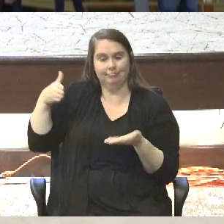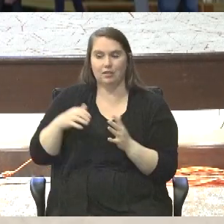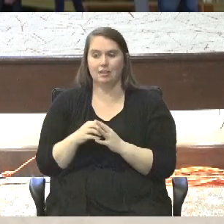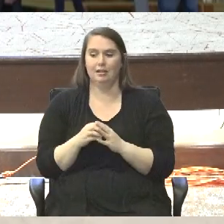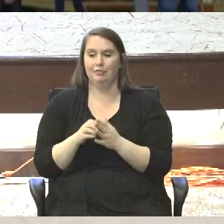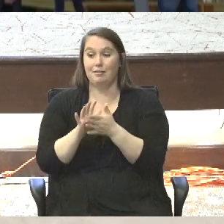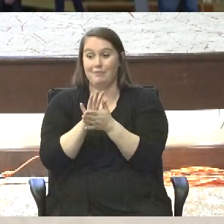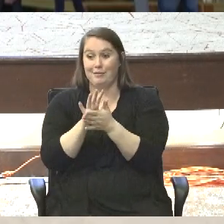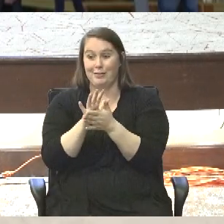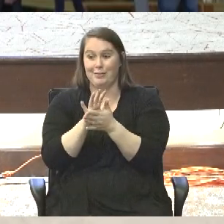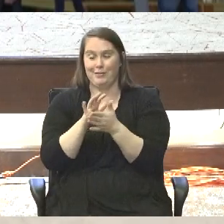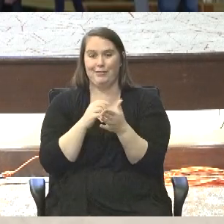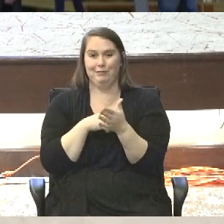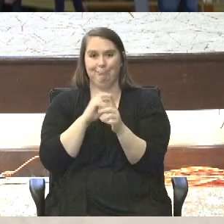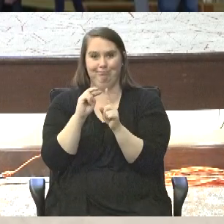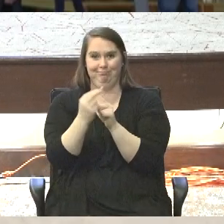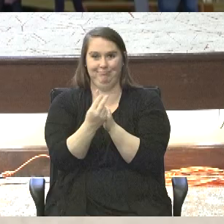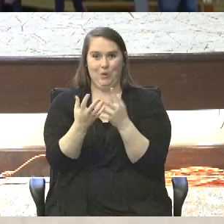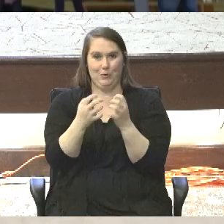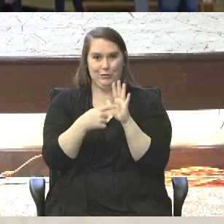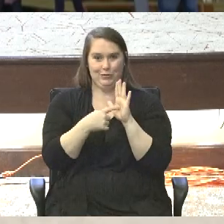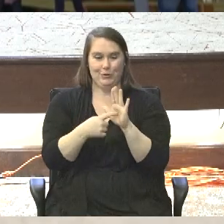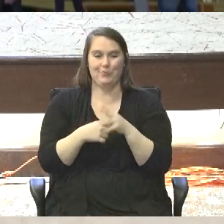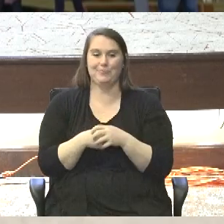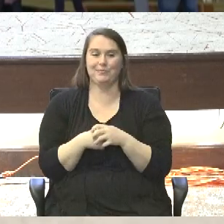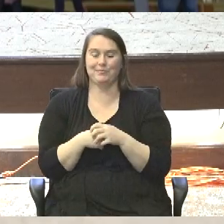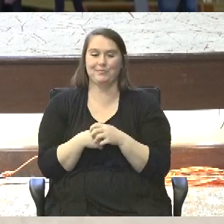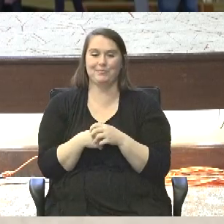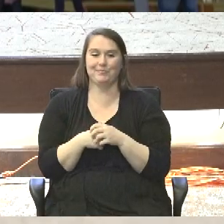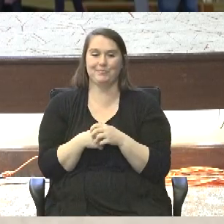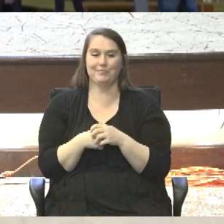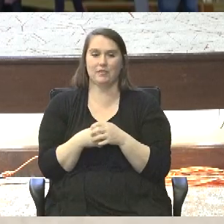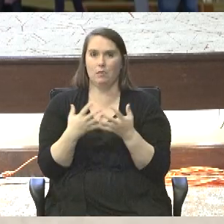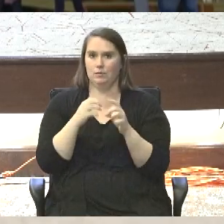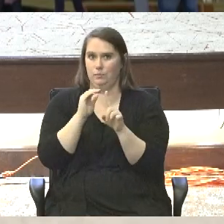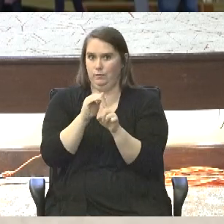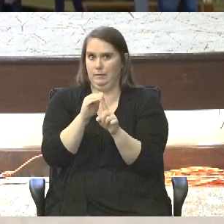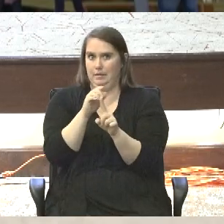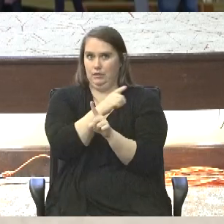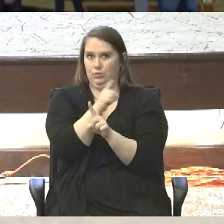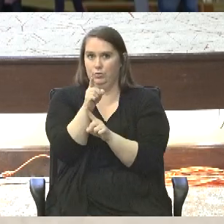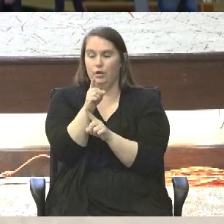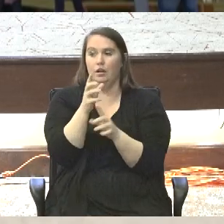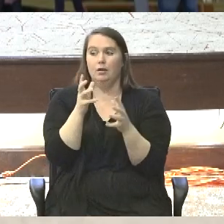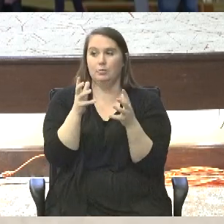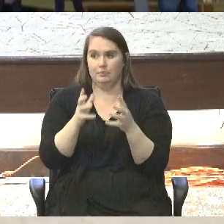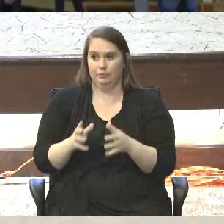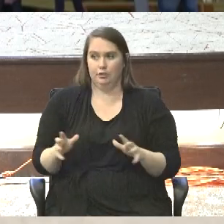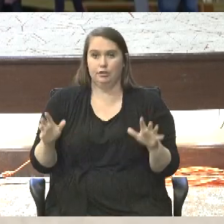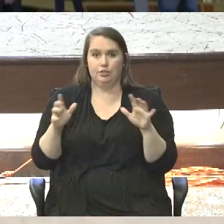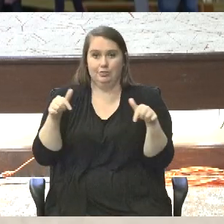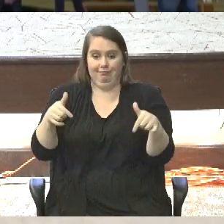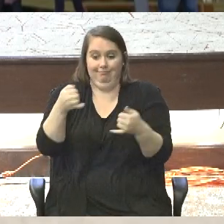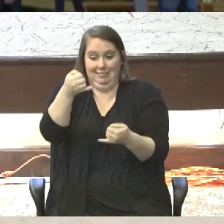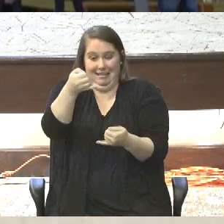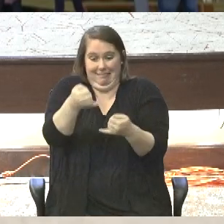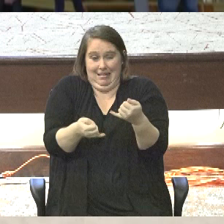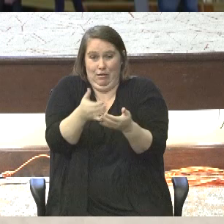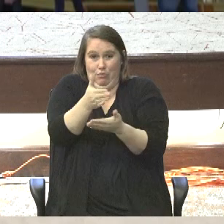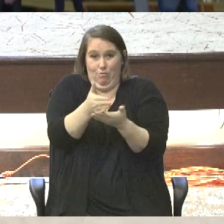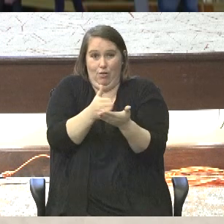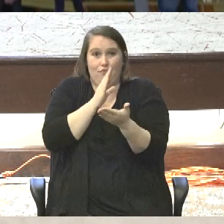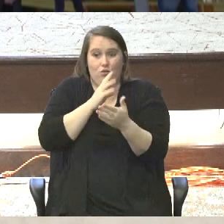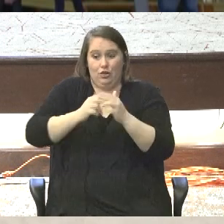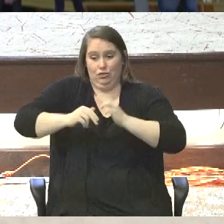video standpoint. And I want to remind you, I mean, we are really going to that final part of our construction